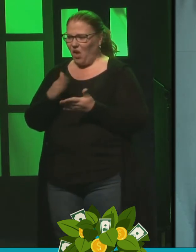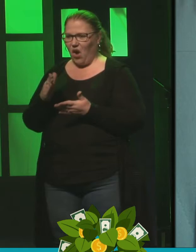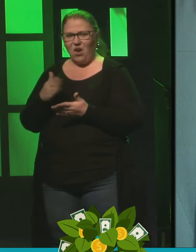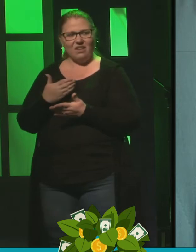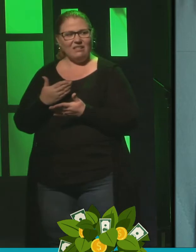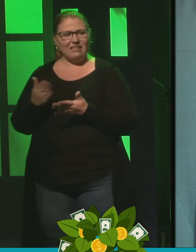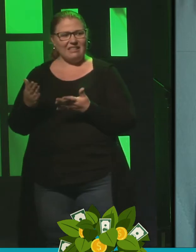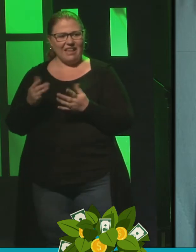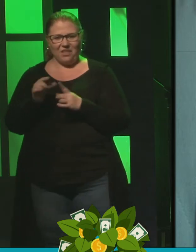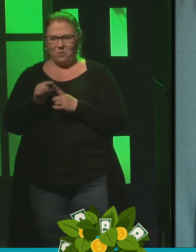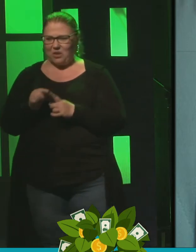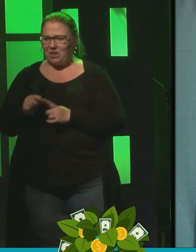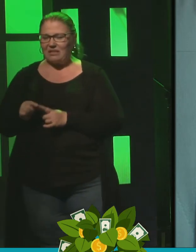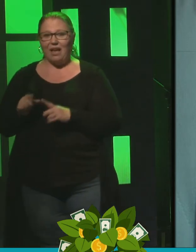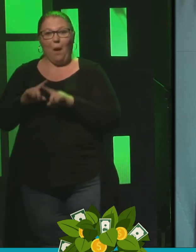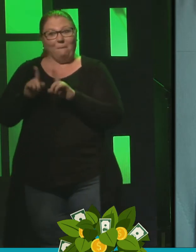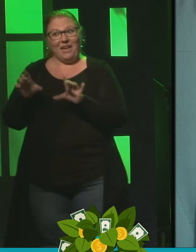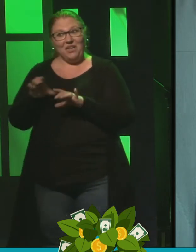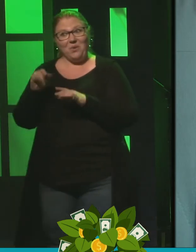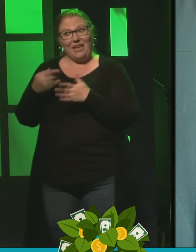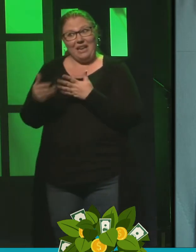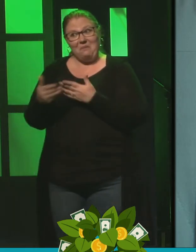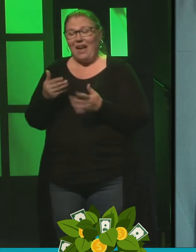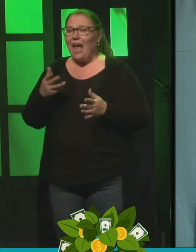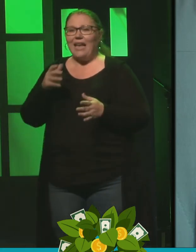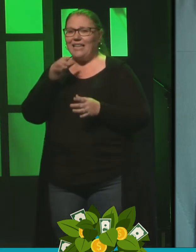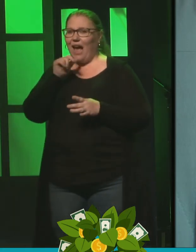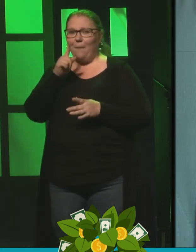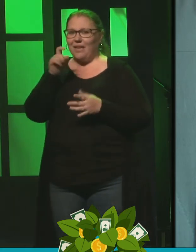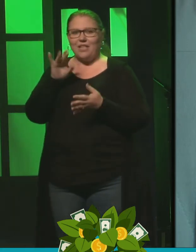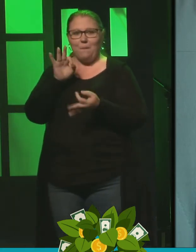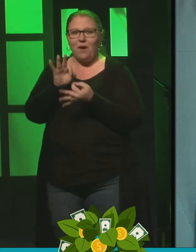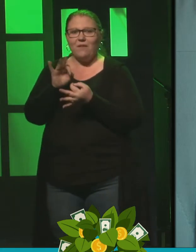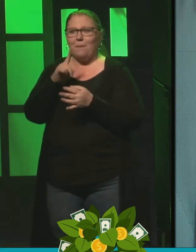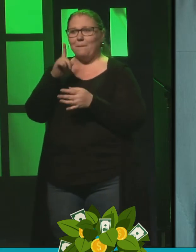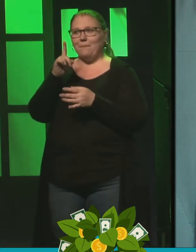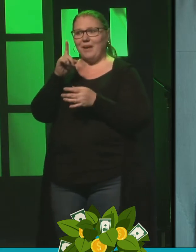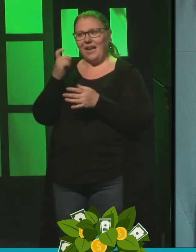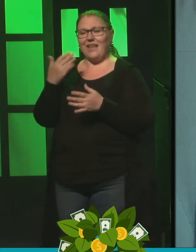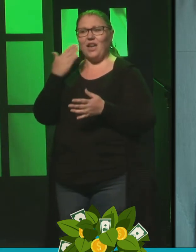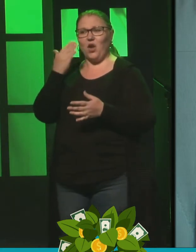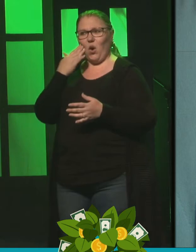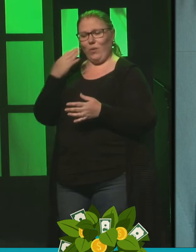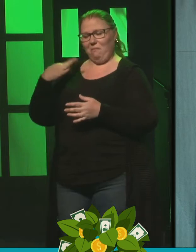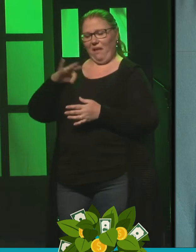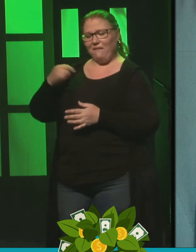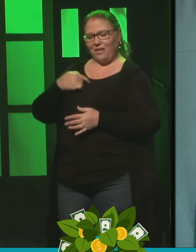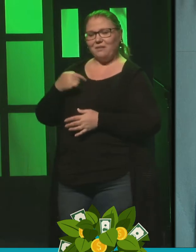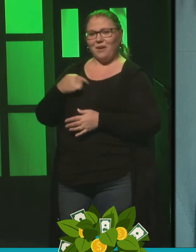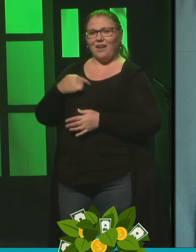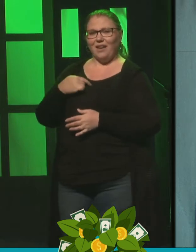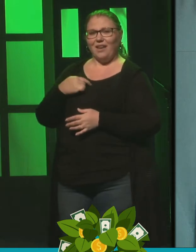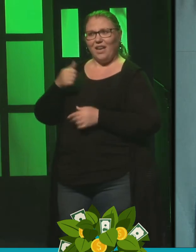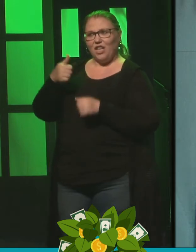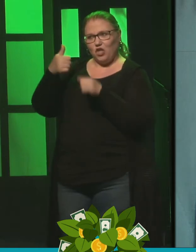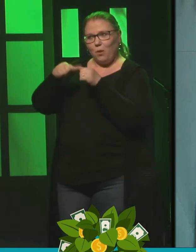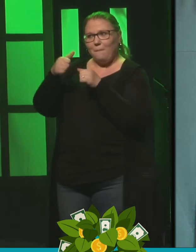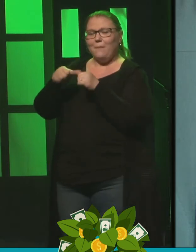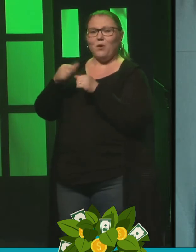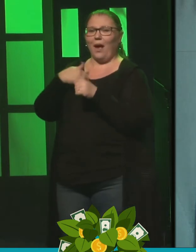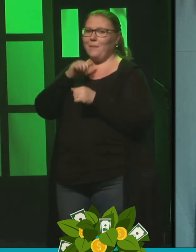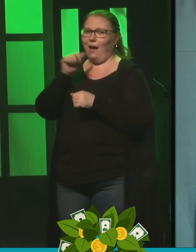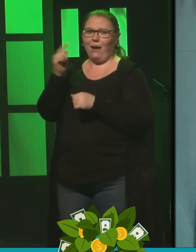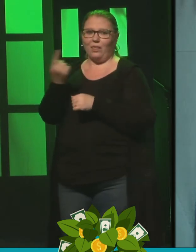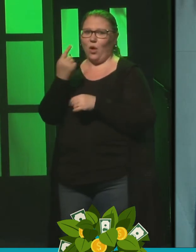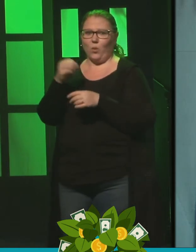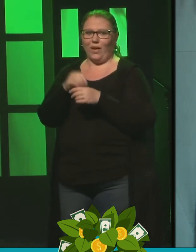sing. But I do it. Not because they're perfect, but because I know it's good for me to remember that I'm not